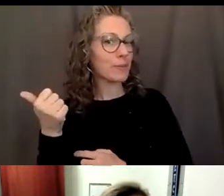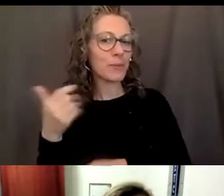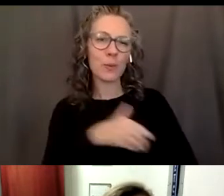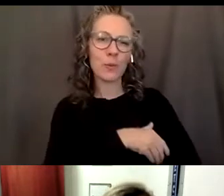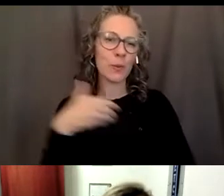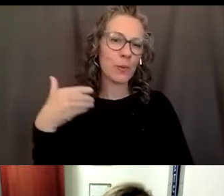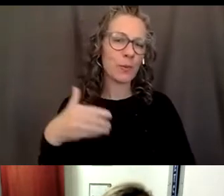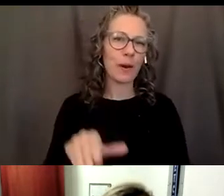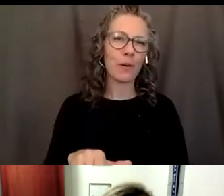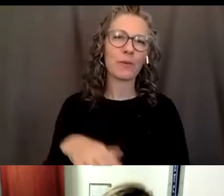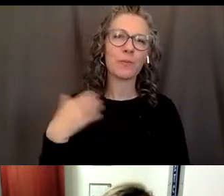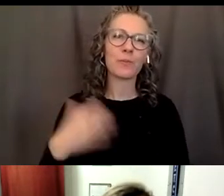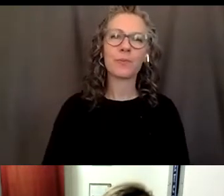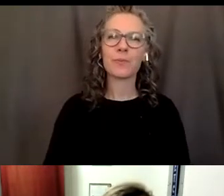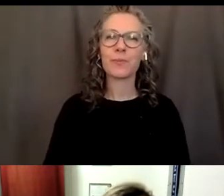stuff.